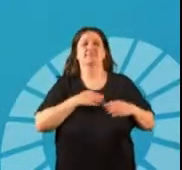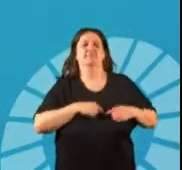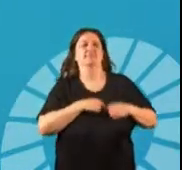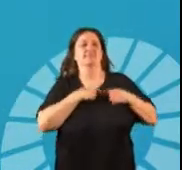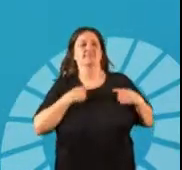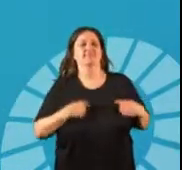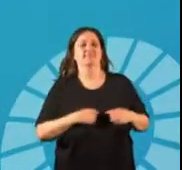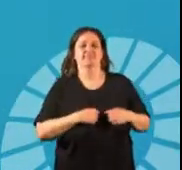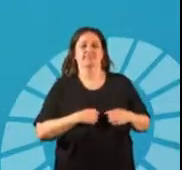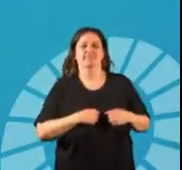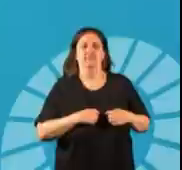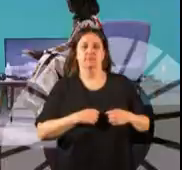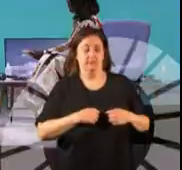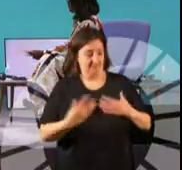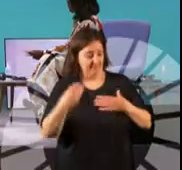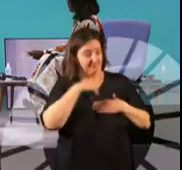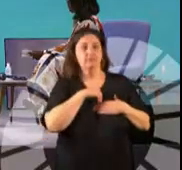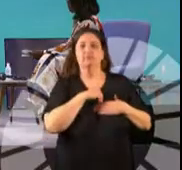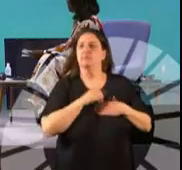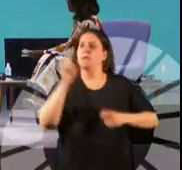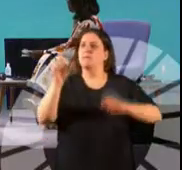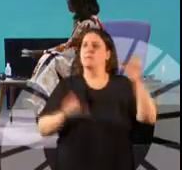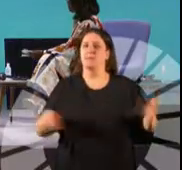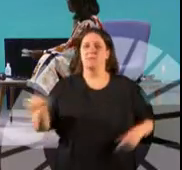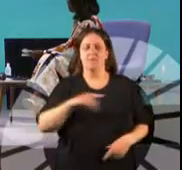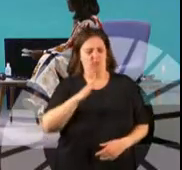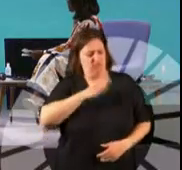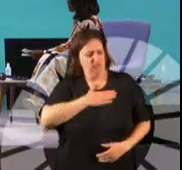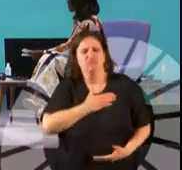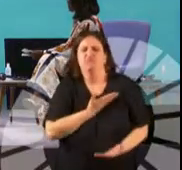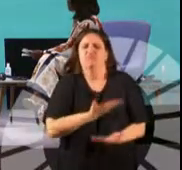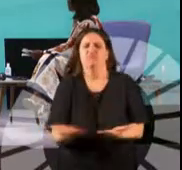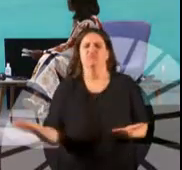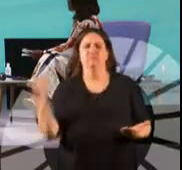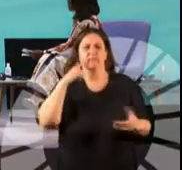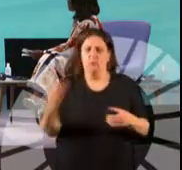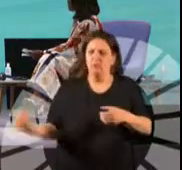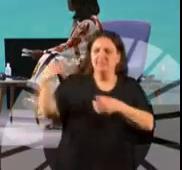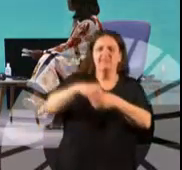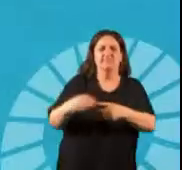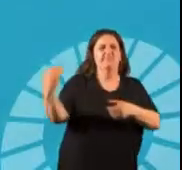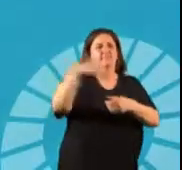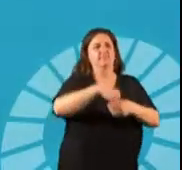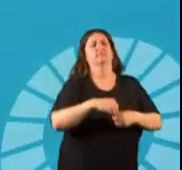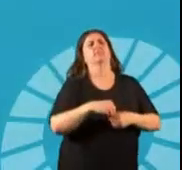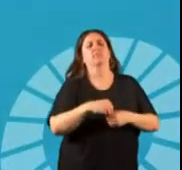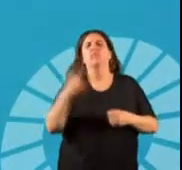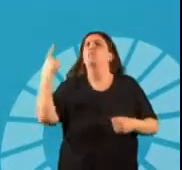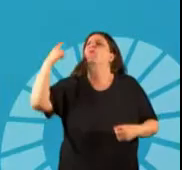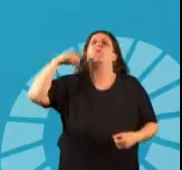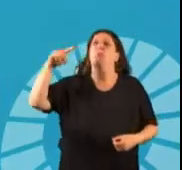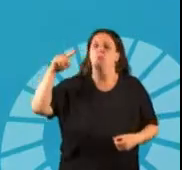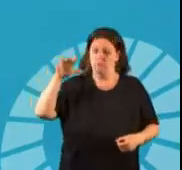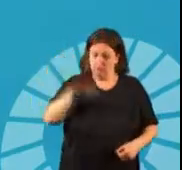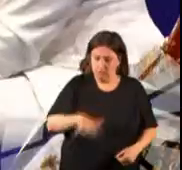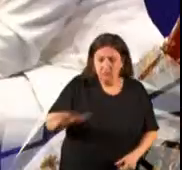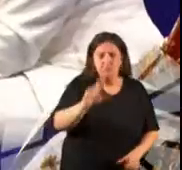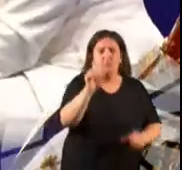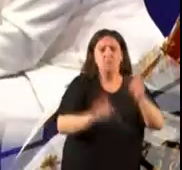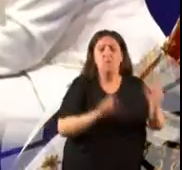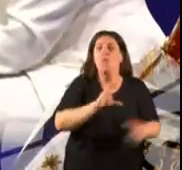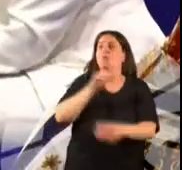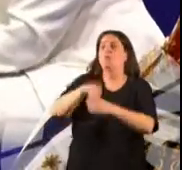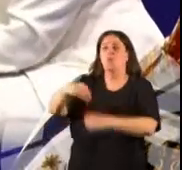and government and business. And that's the piece I'm here to talk about. You know, for those of us in the room who